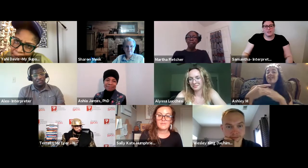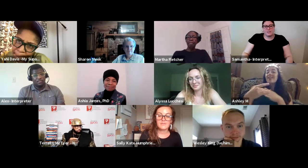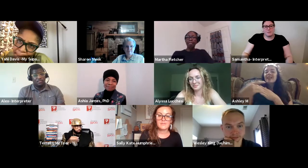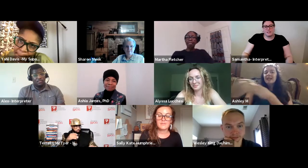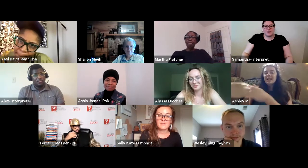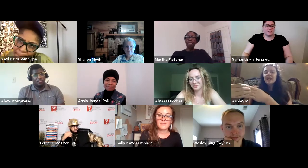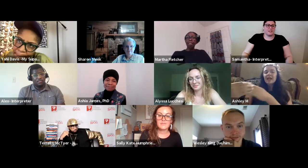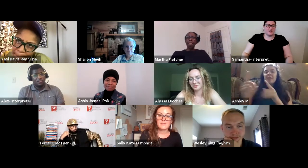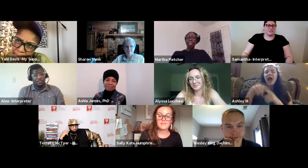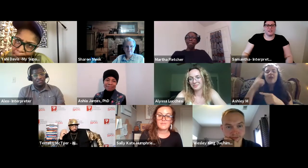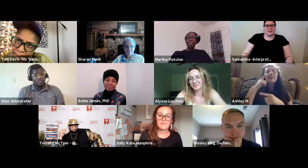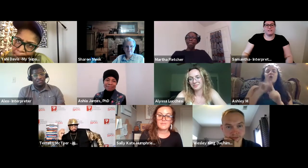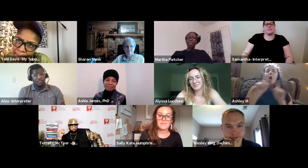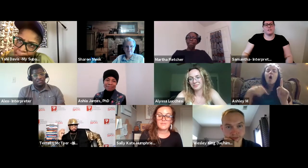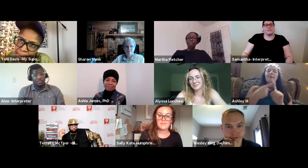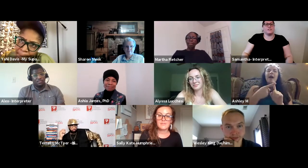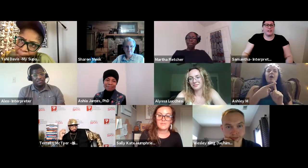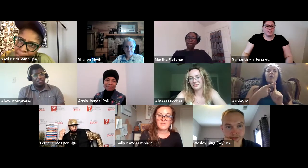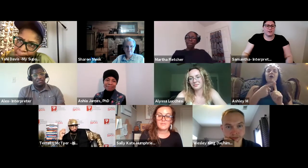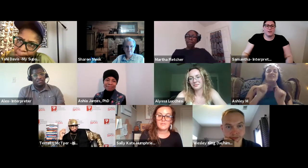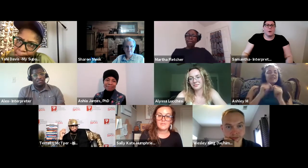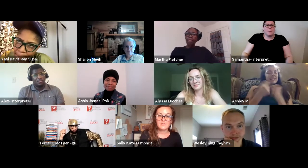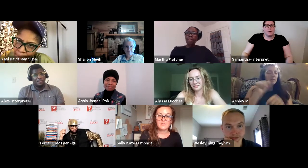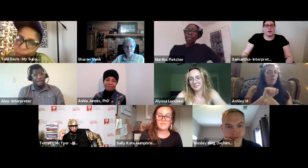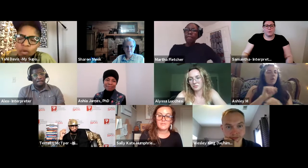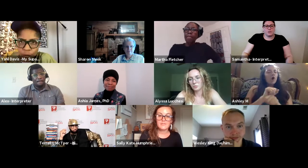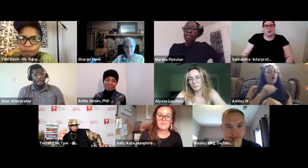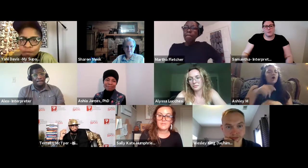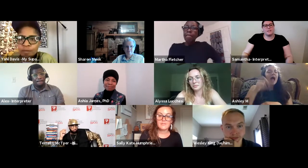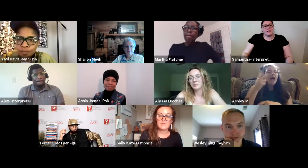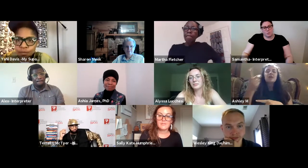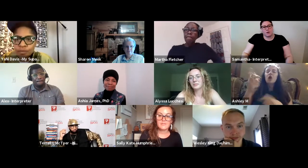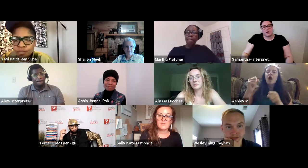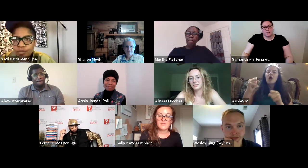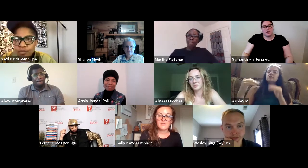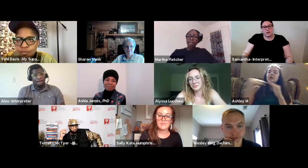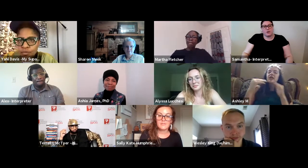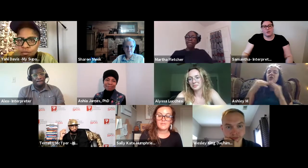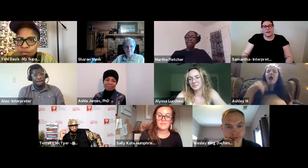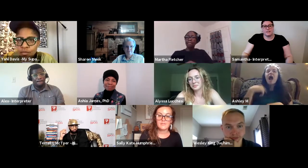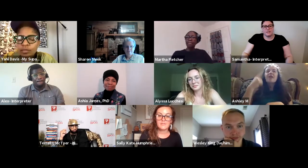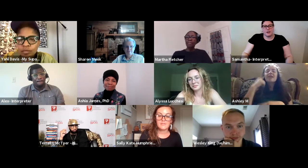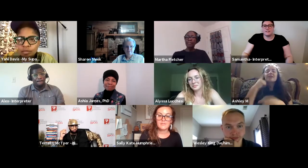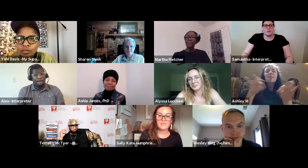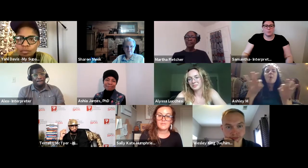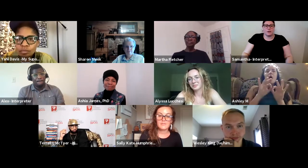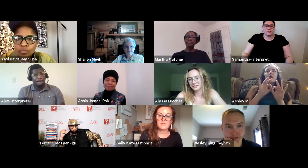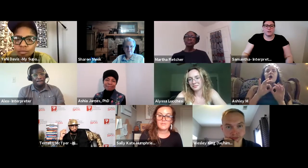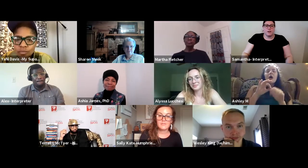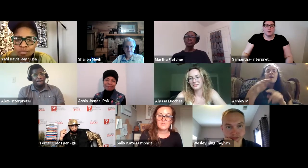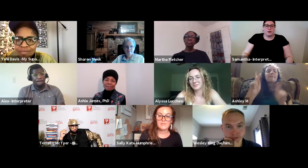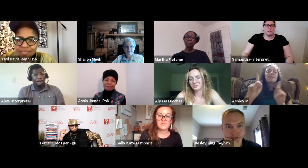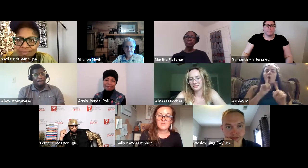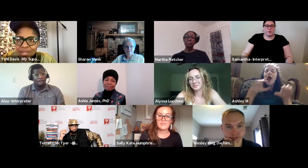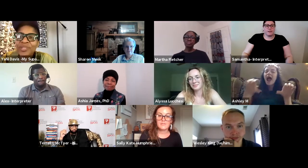I personally don't see myself as a leader, but when we're talking about teamwork, I see that we're